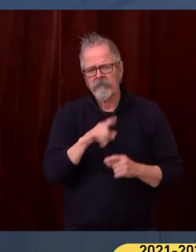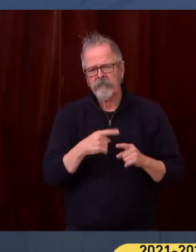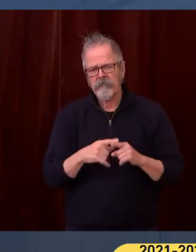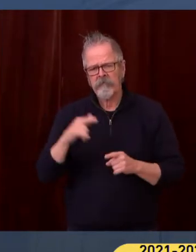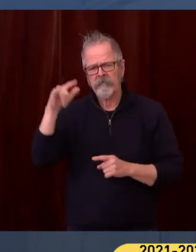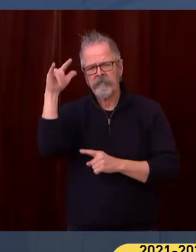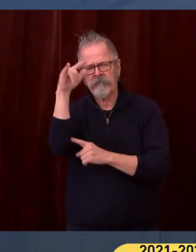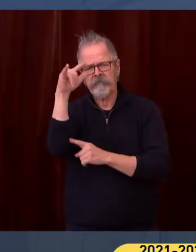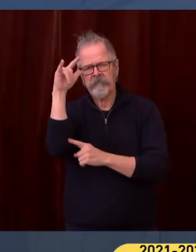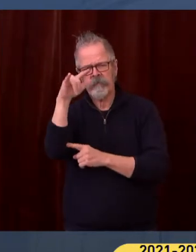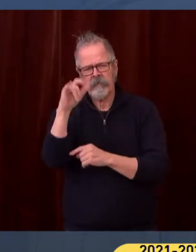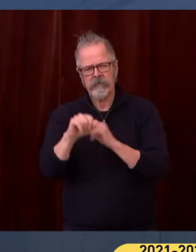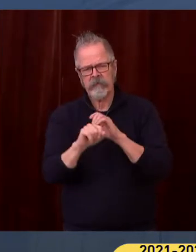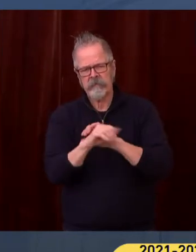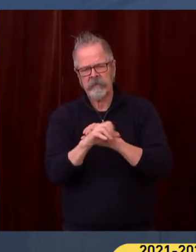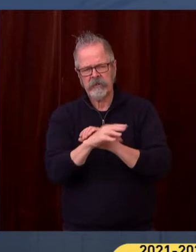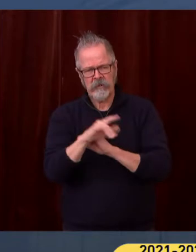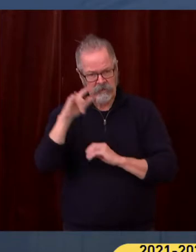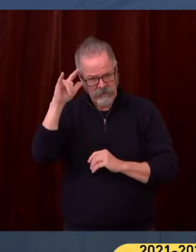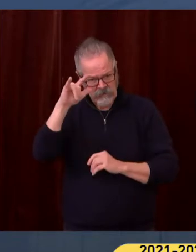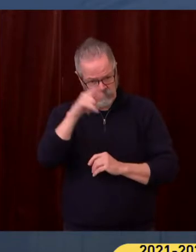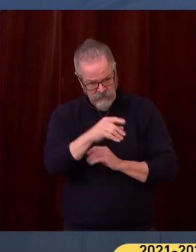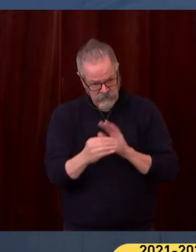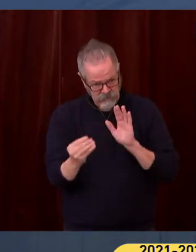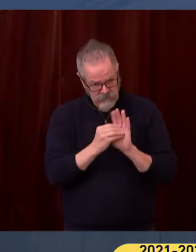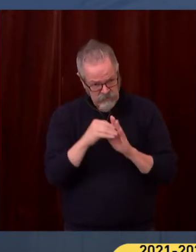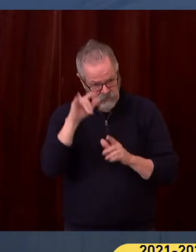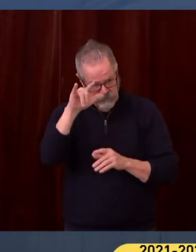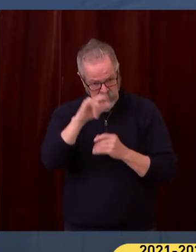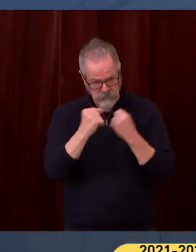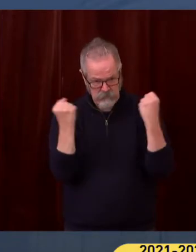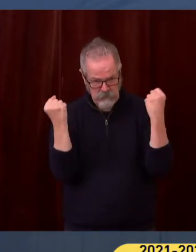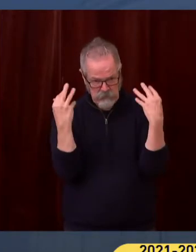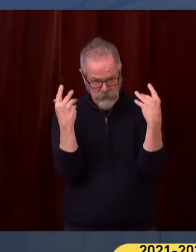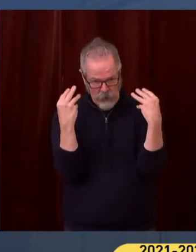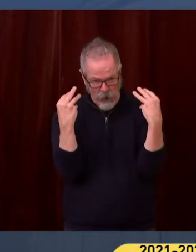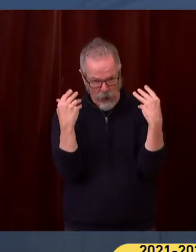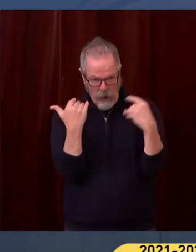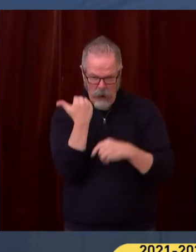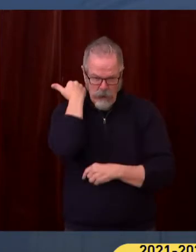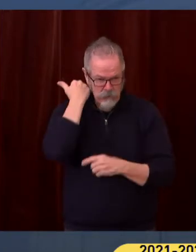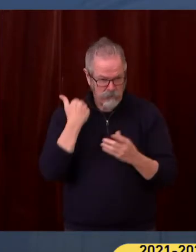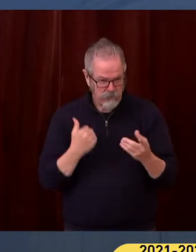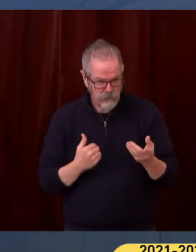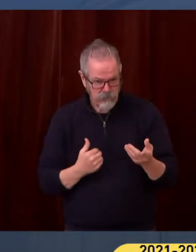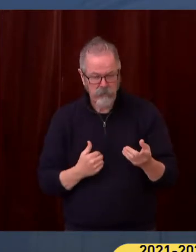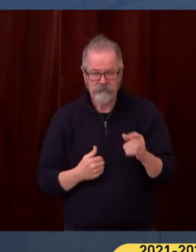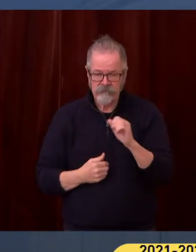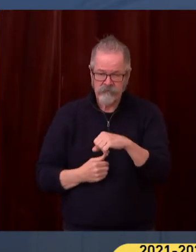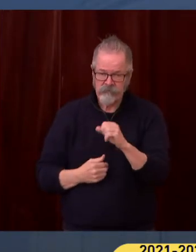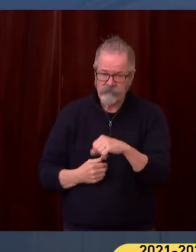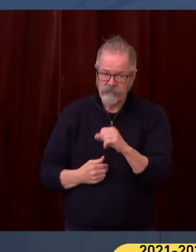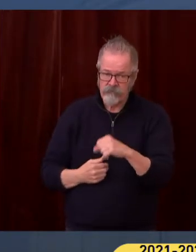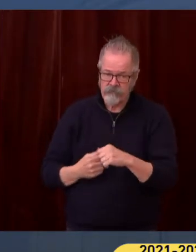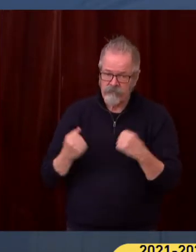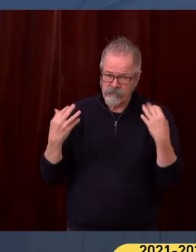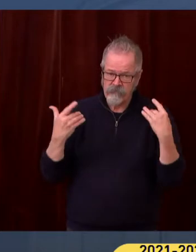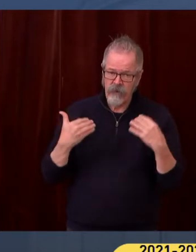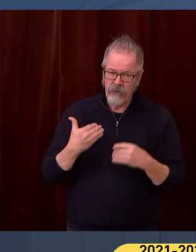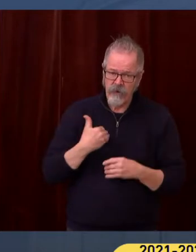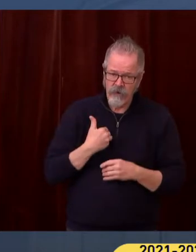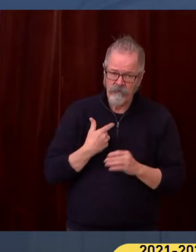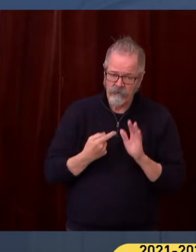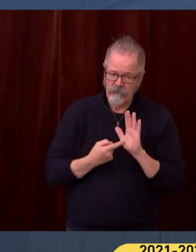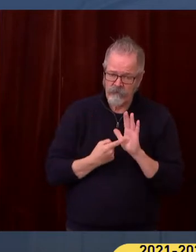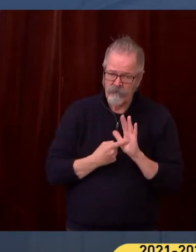We have an appropriate phase, if you will. And we think that it's going to be successful in